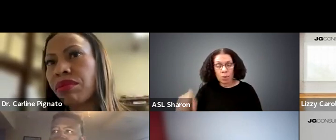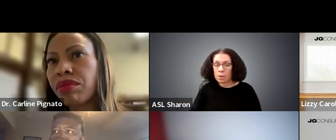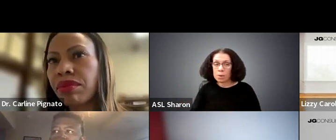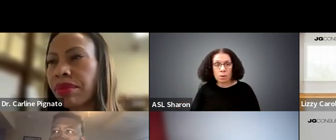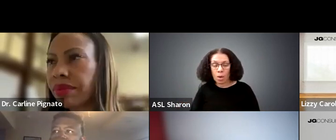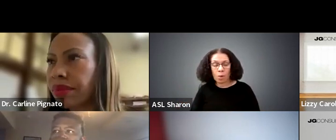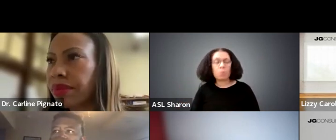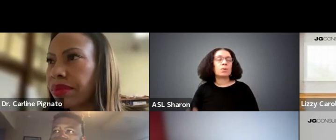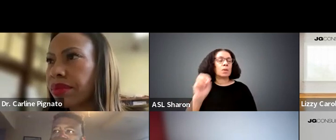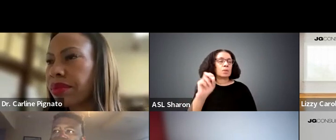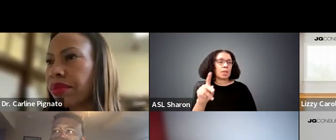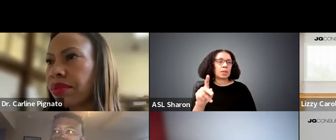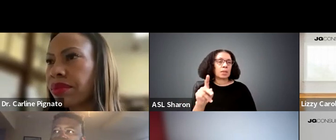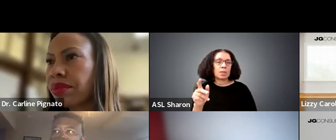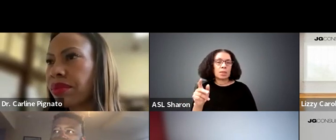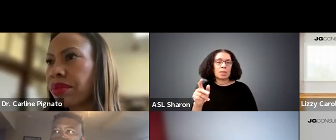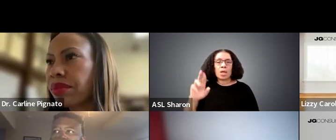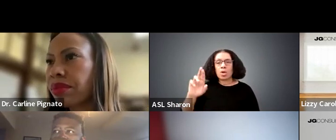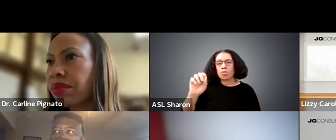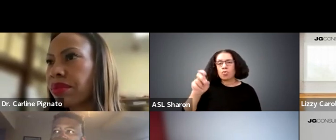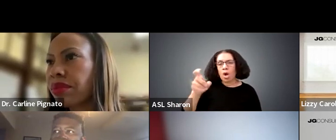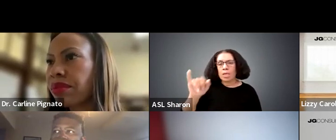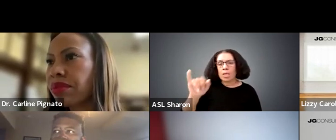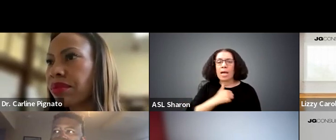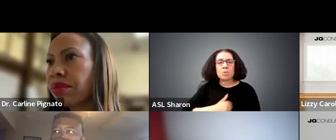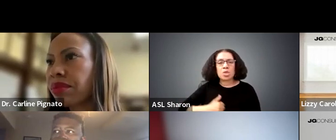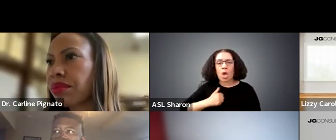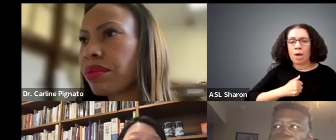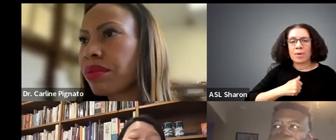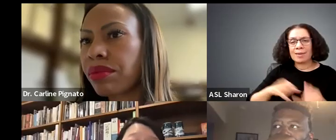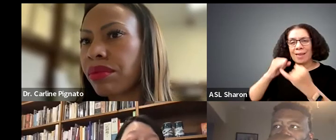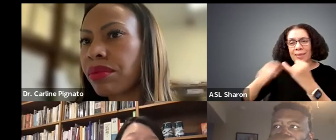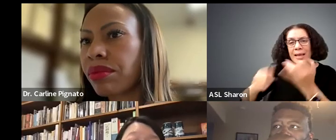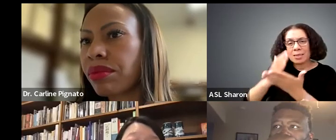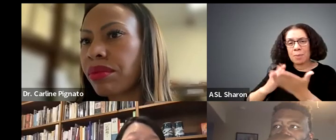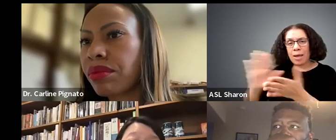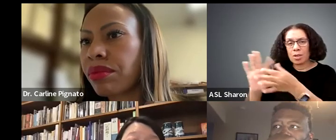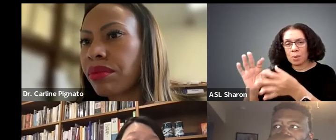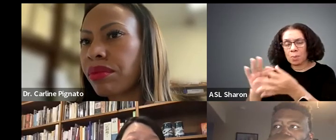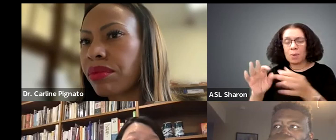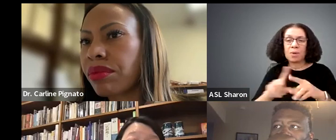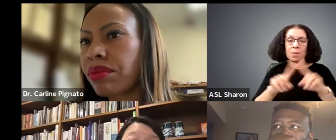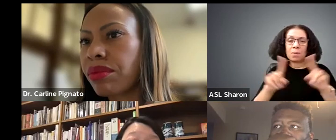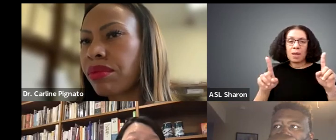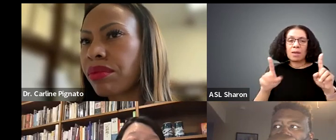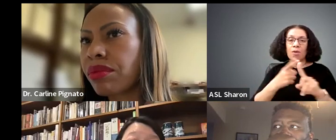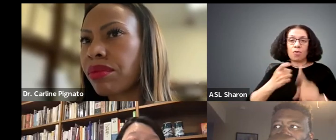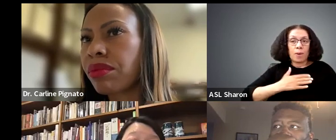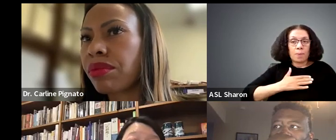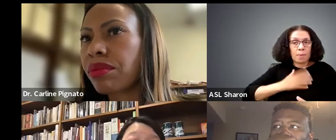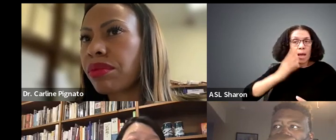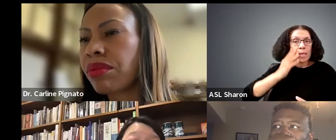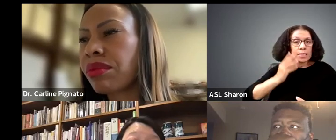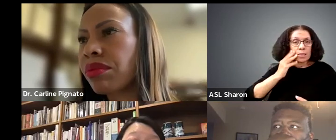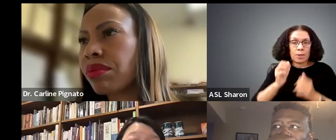because and Roxy, I apologize. I kind of caught the latter half there. But based on my experience with all of